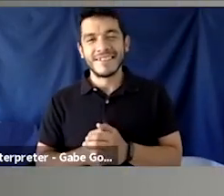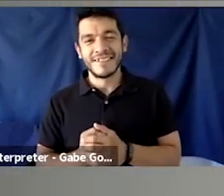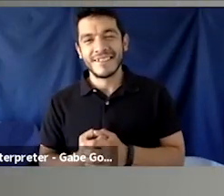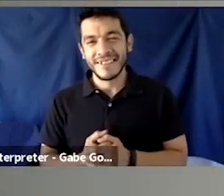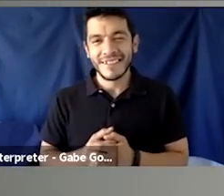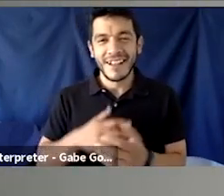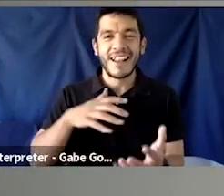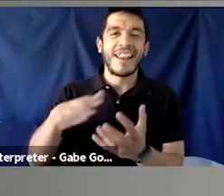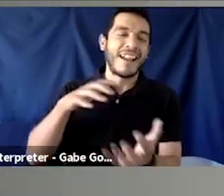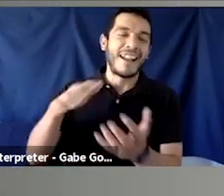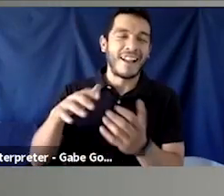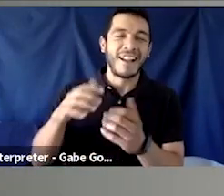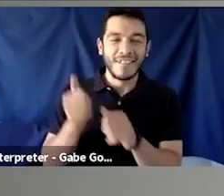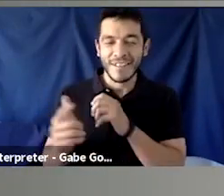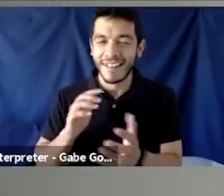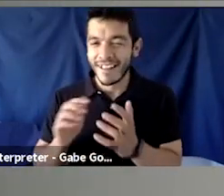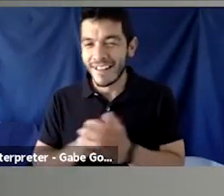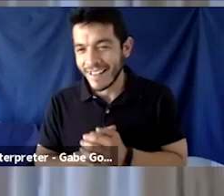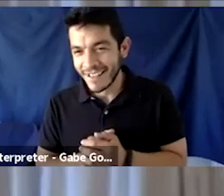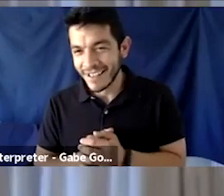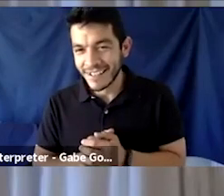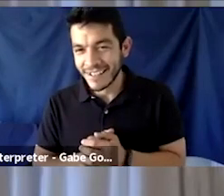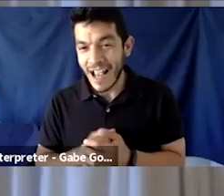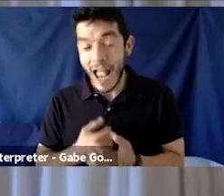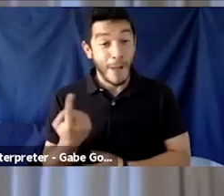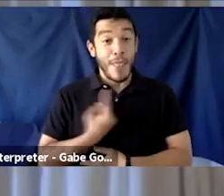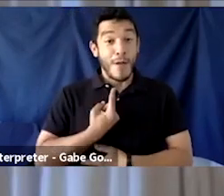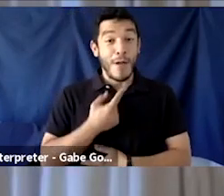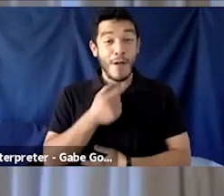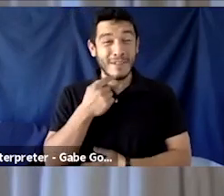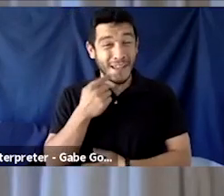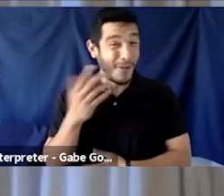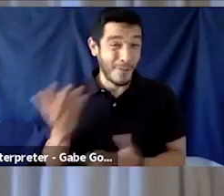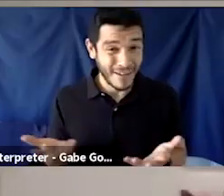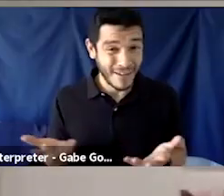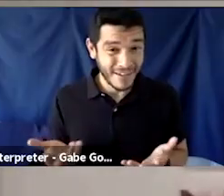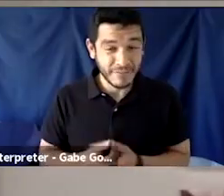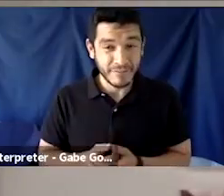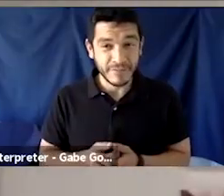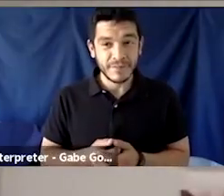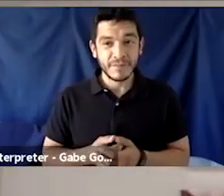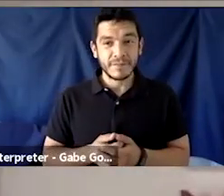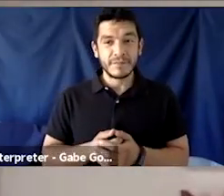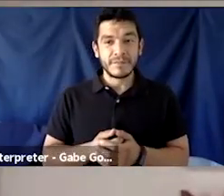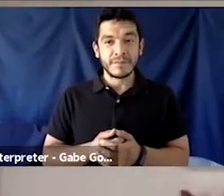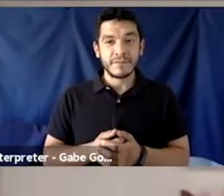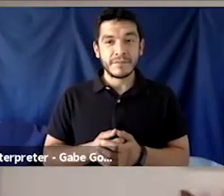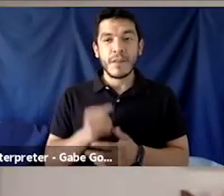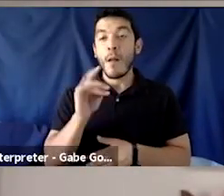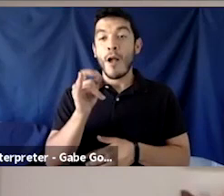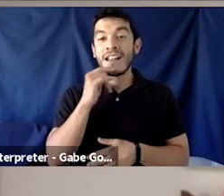So I think that they're Am I trying. the only one? Am I the only one that's going? I could take a part of it. Atta